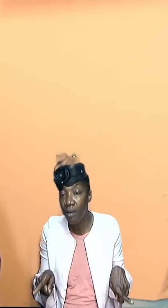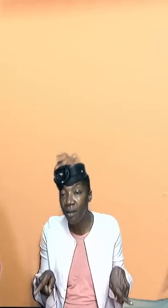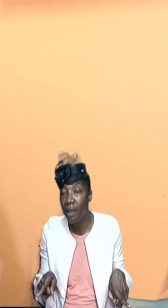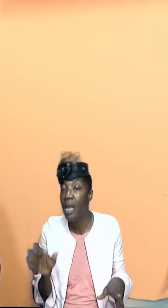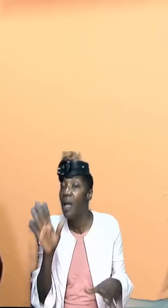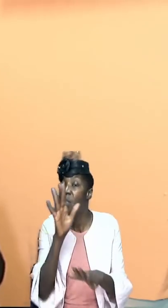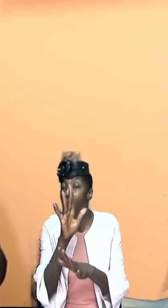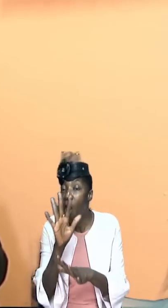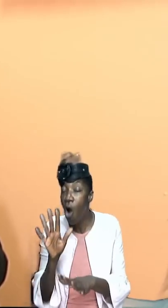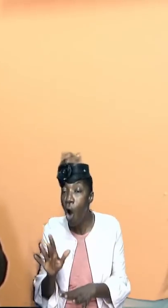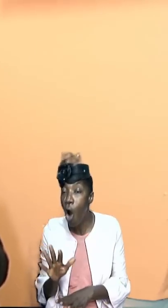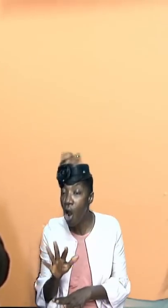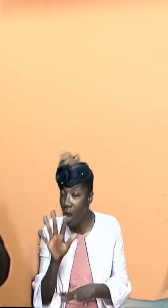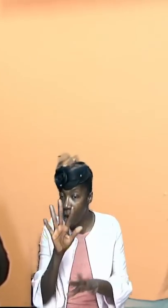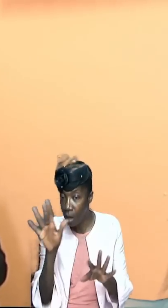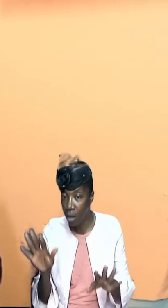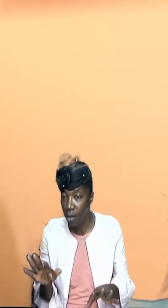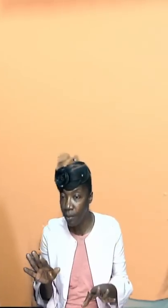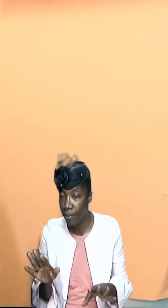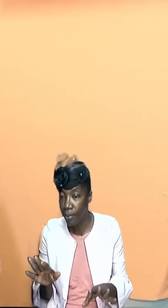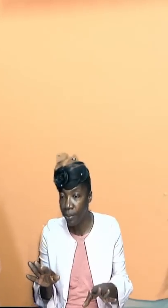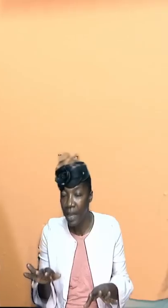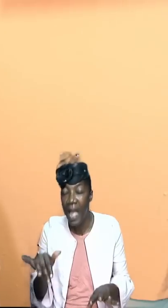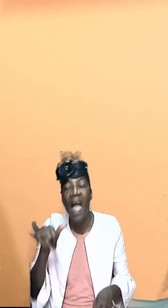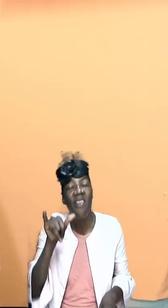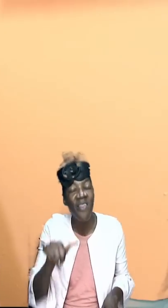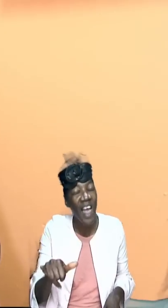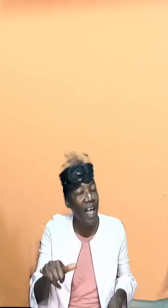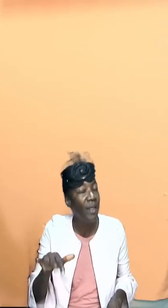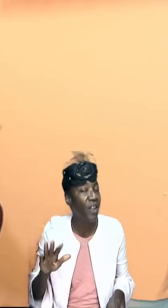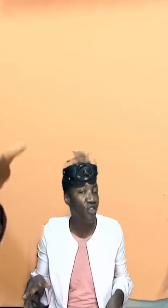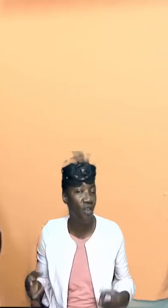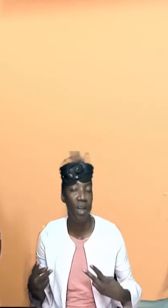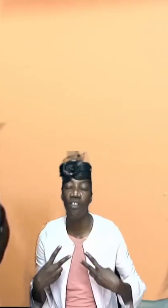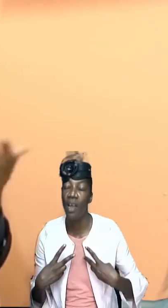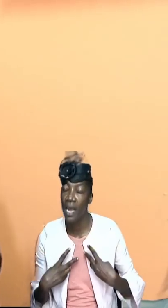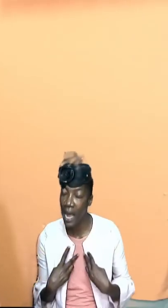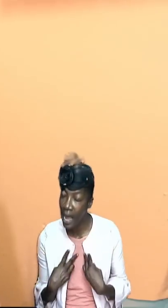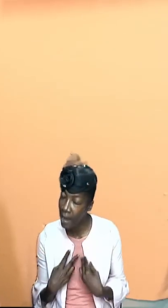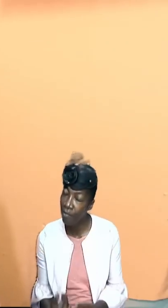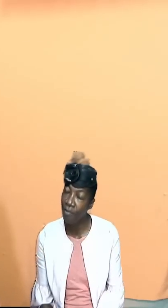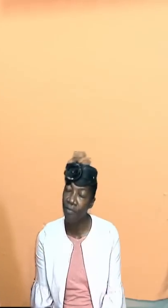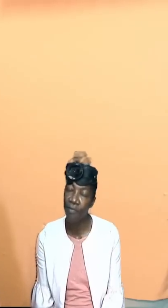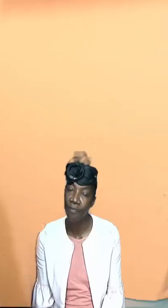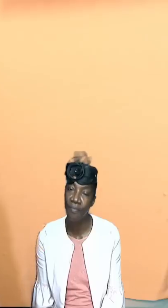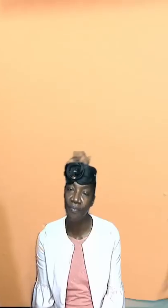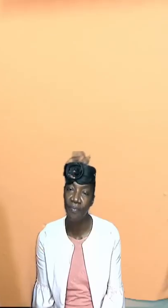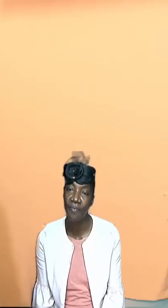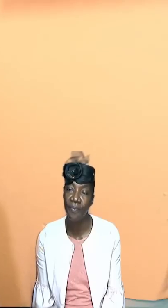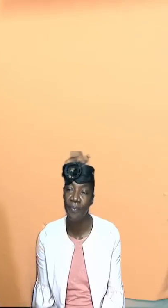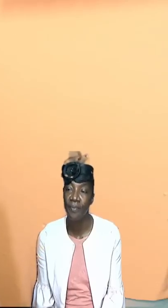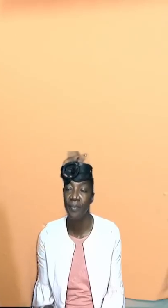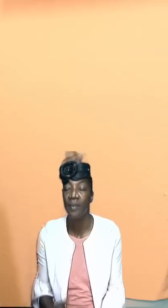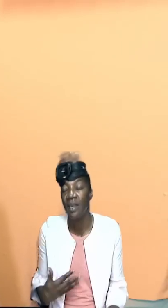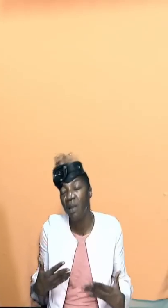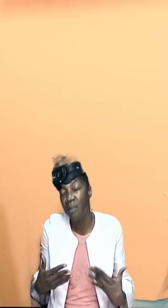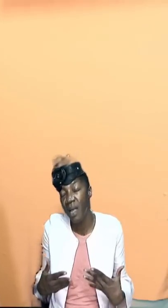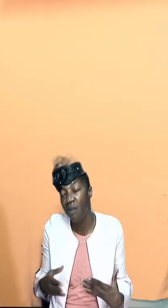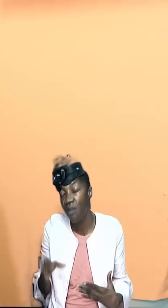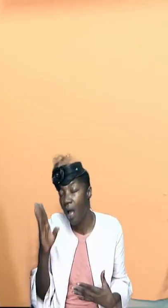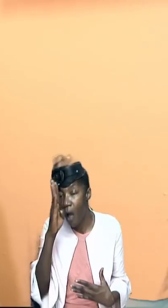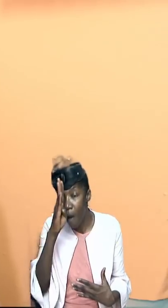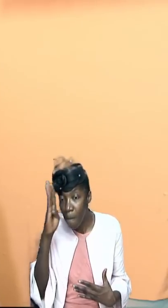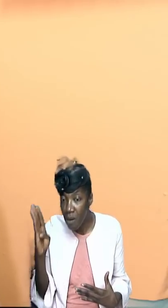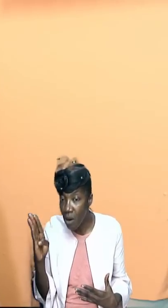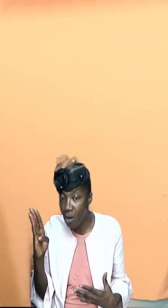color that the offspring has in terms of we're talking about dogs. You could have one brown and white